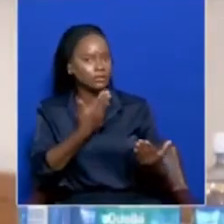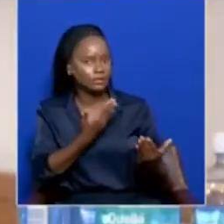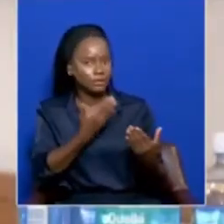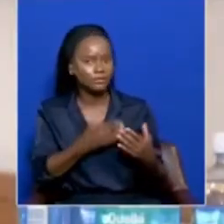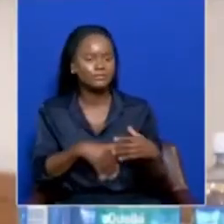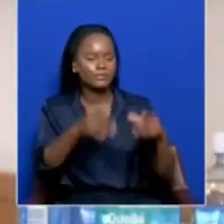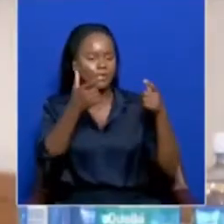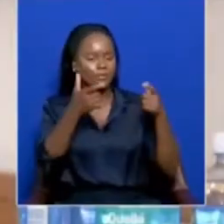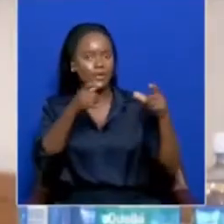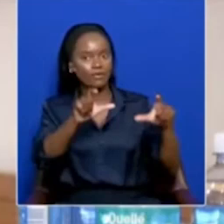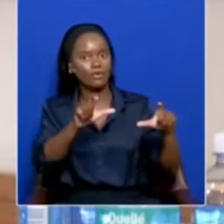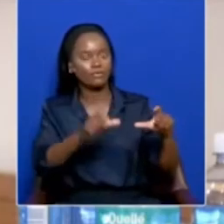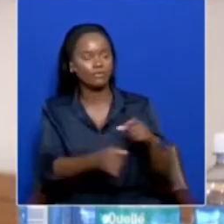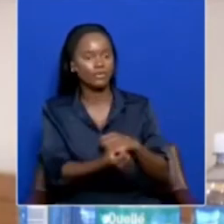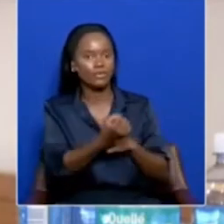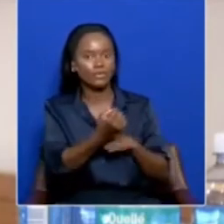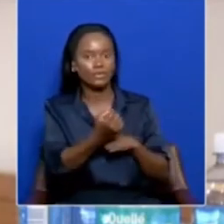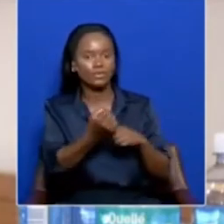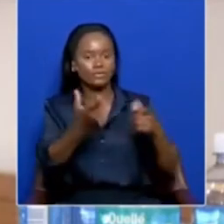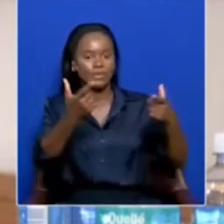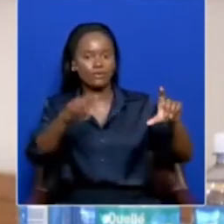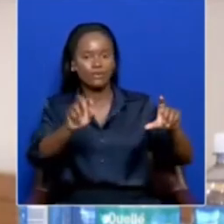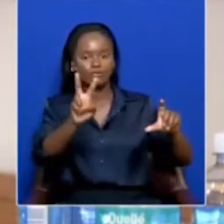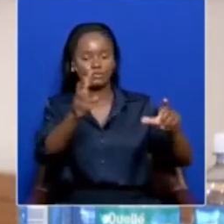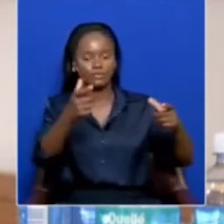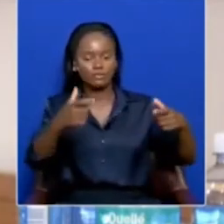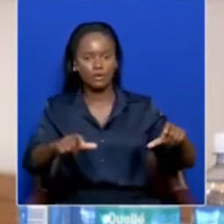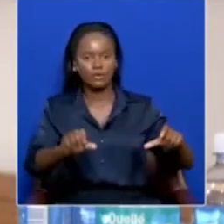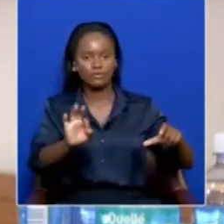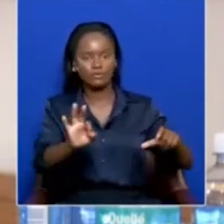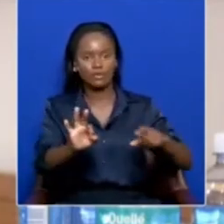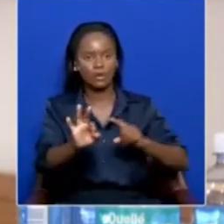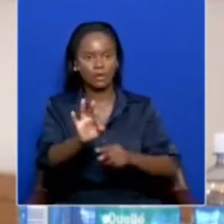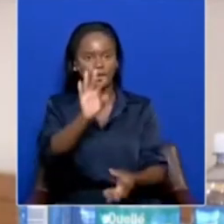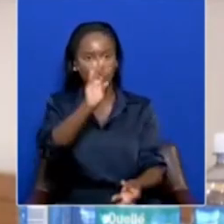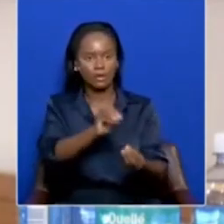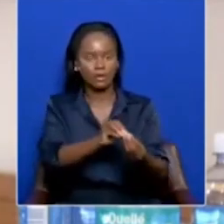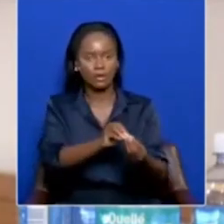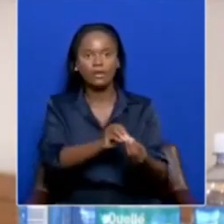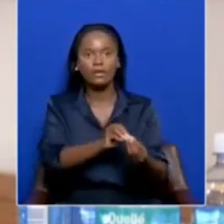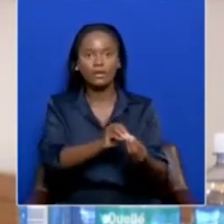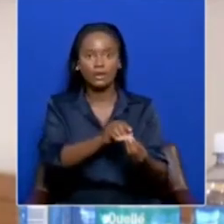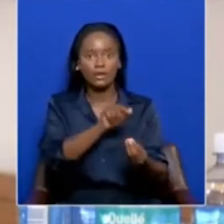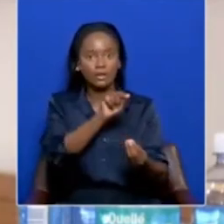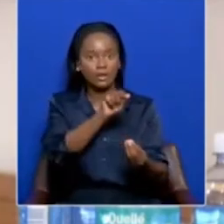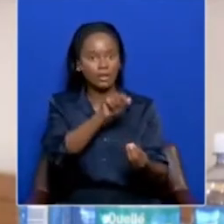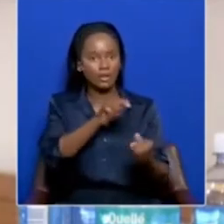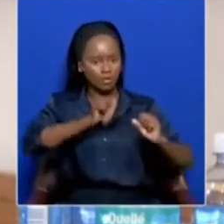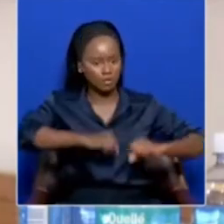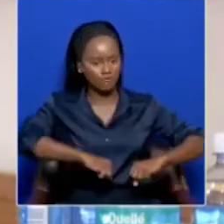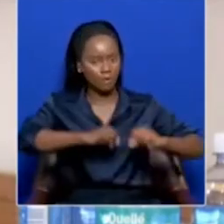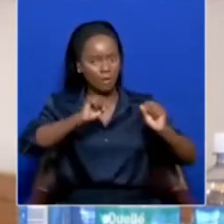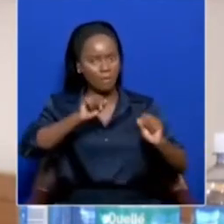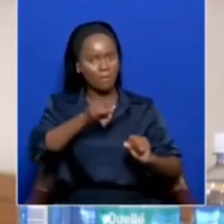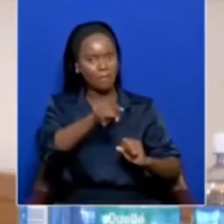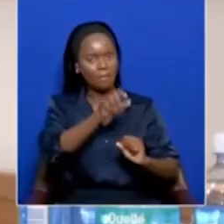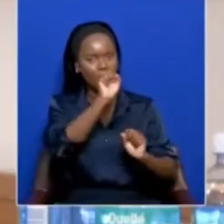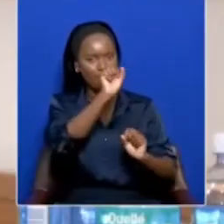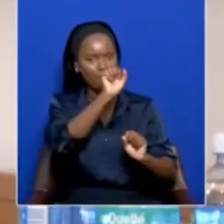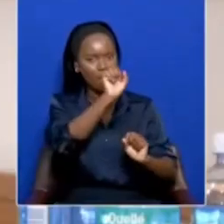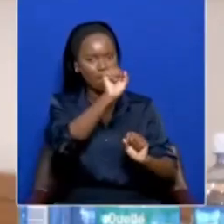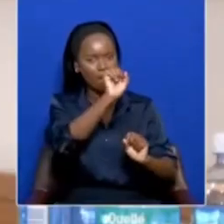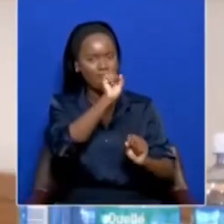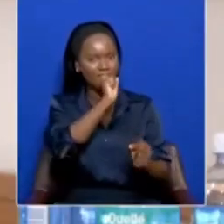2 confirms that to the best of your knowledge, the facts you deposed to in this statement are true